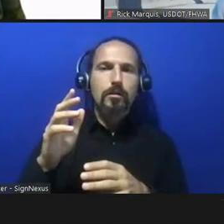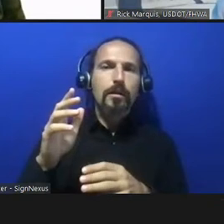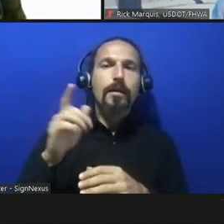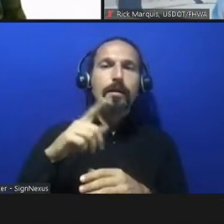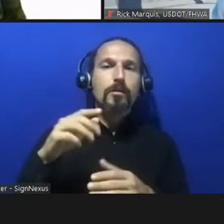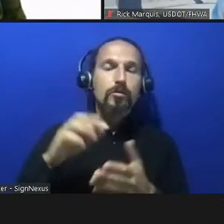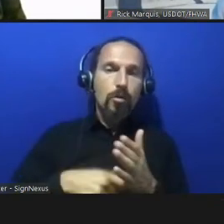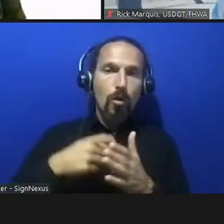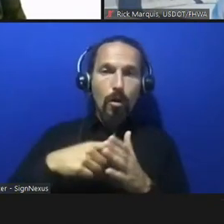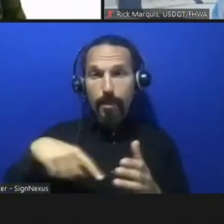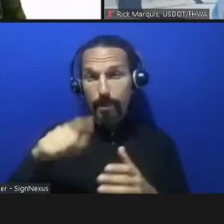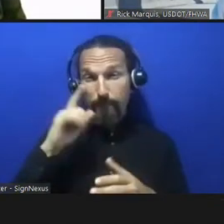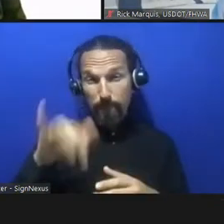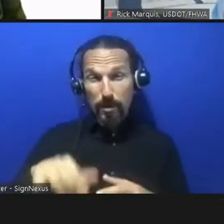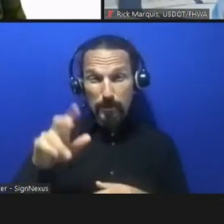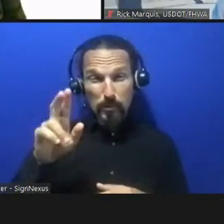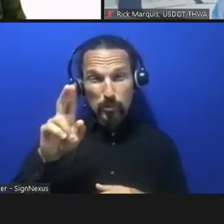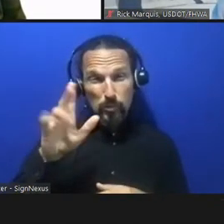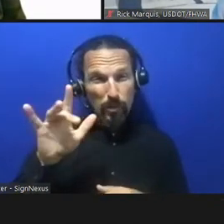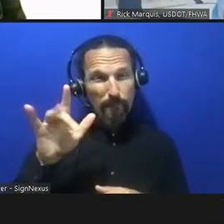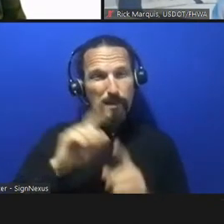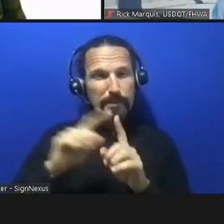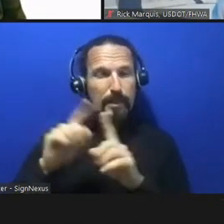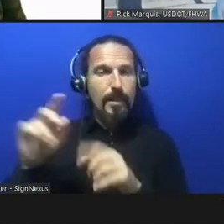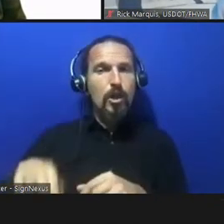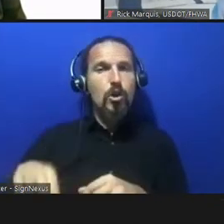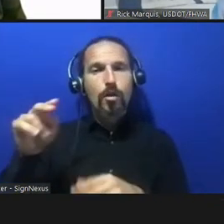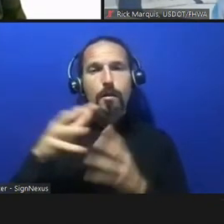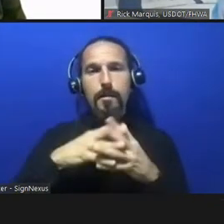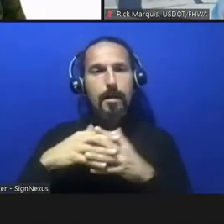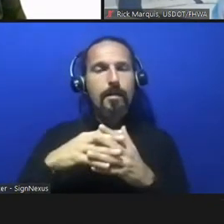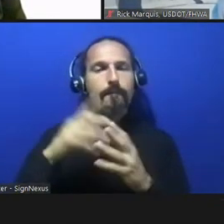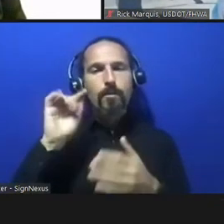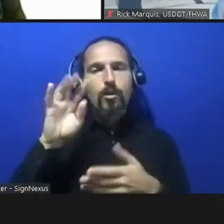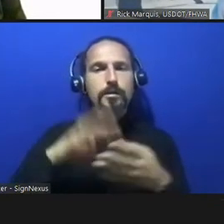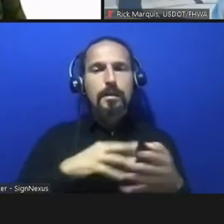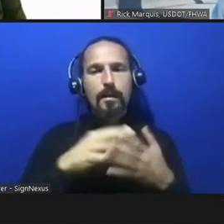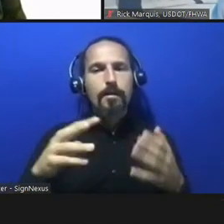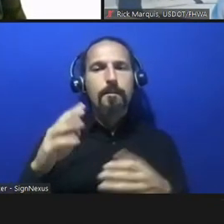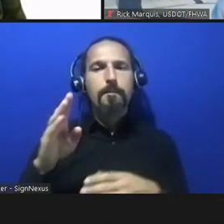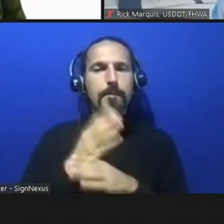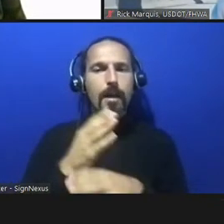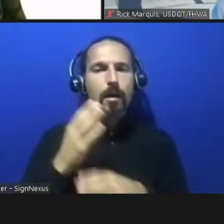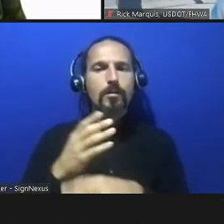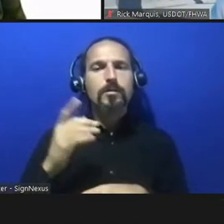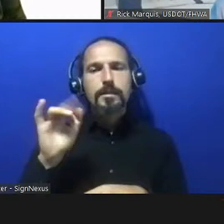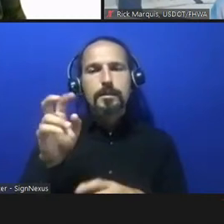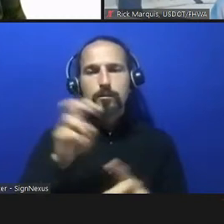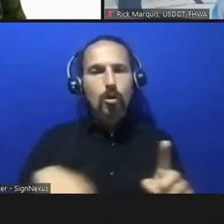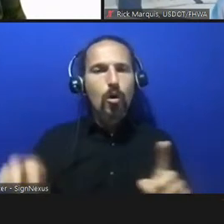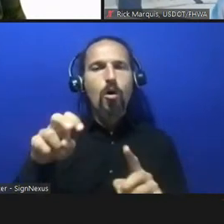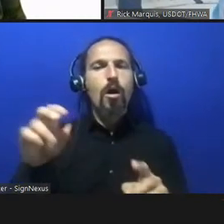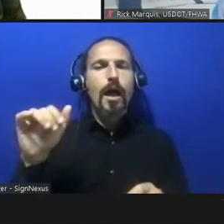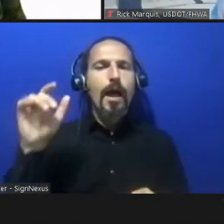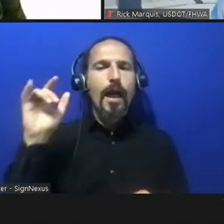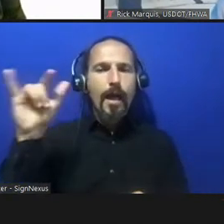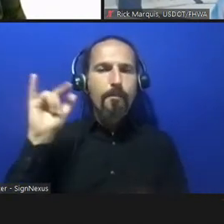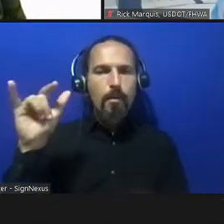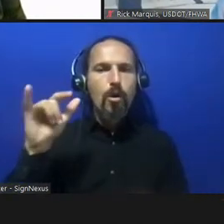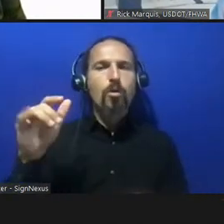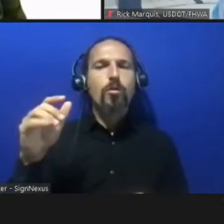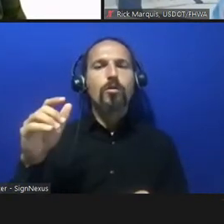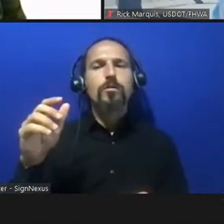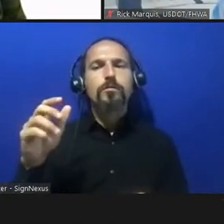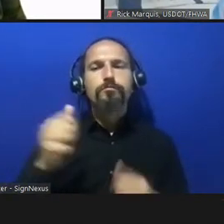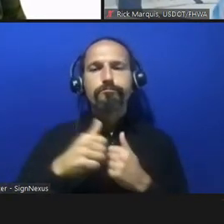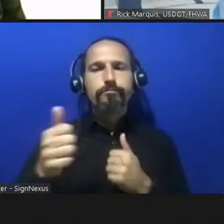operates more than 25 bus carriers in north america that operate scheduled bus routes motor coach tours airport shuttles and city